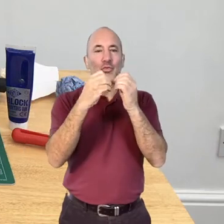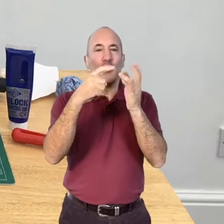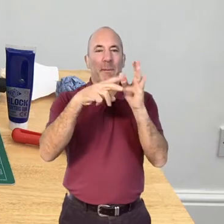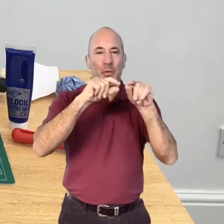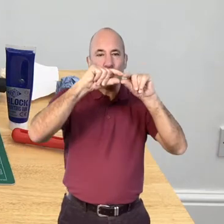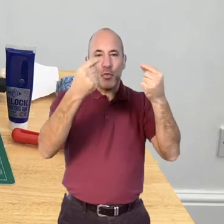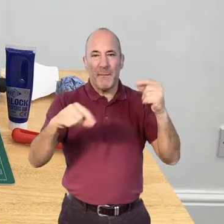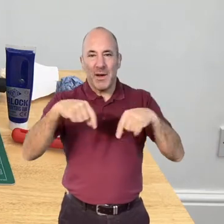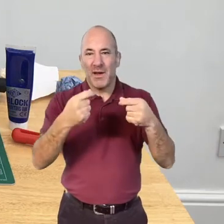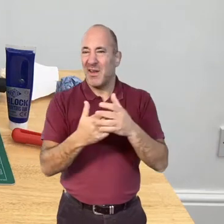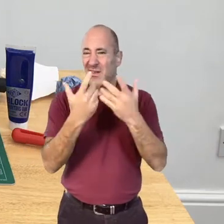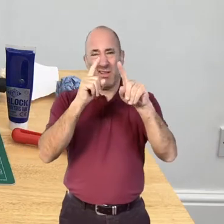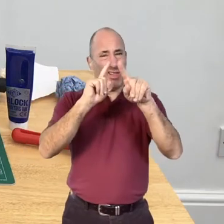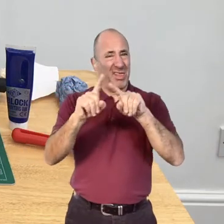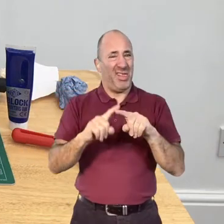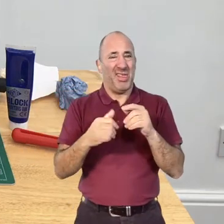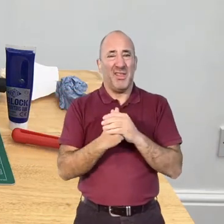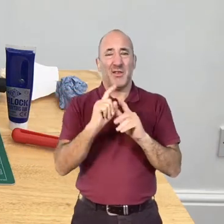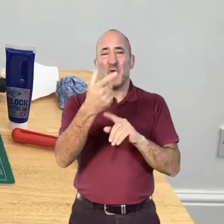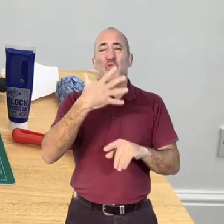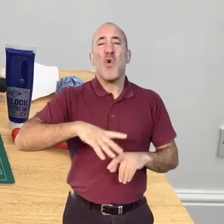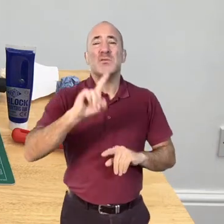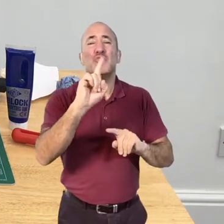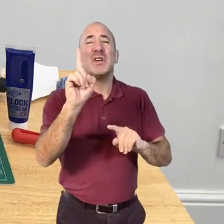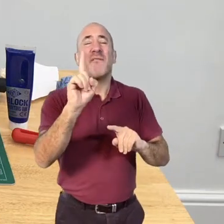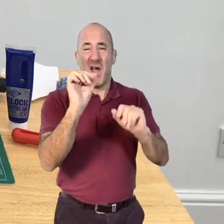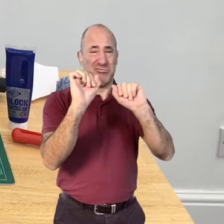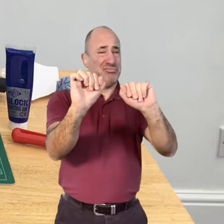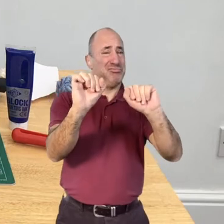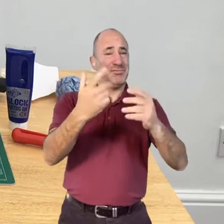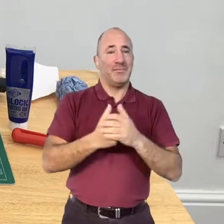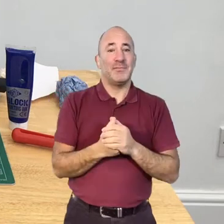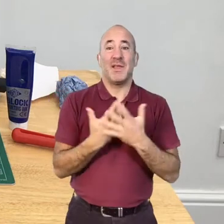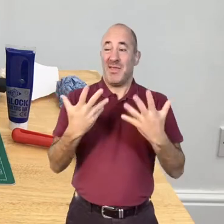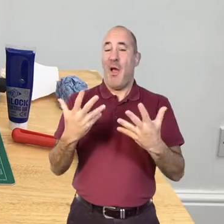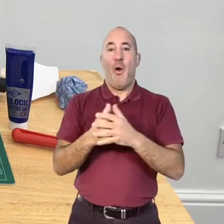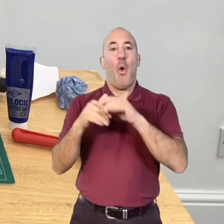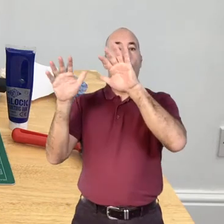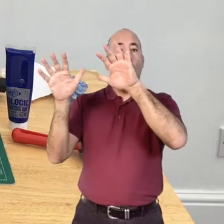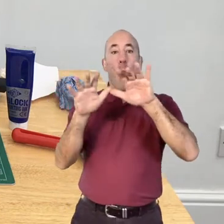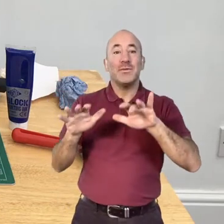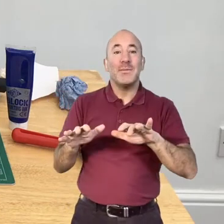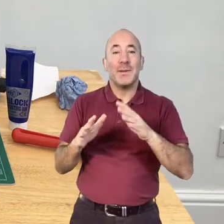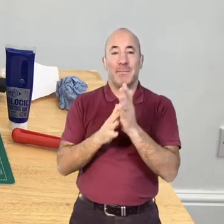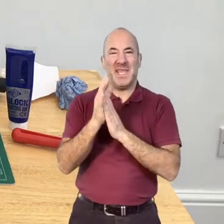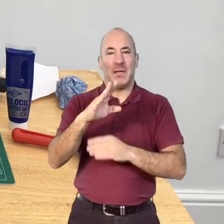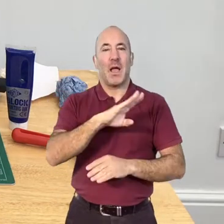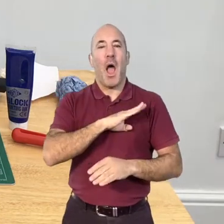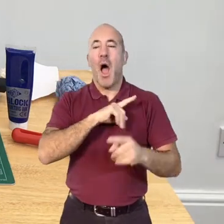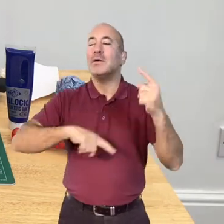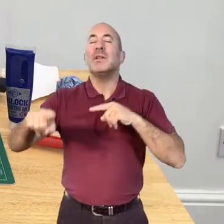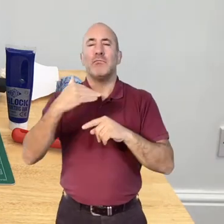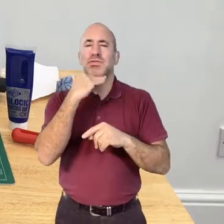string, ribbon, all sorts of different things. Anything you fancy using. And it's, because it's autumn, there's lots of leaves in